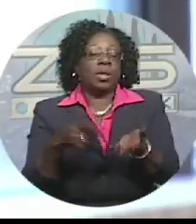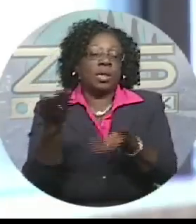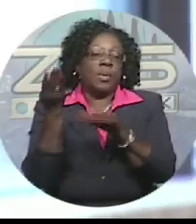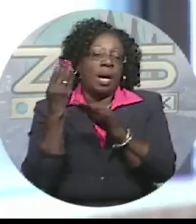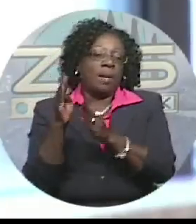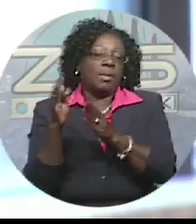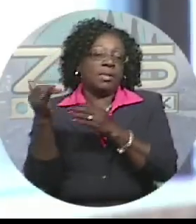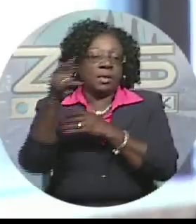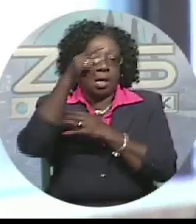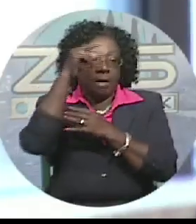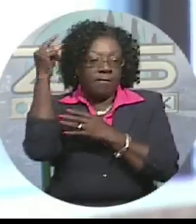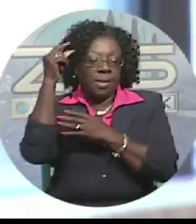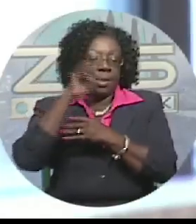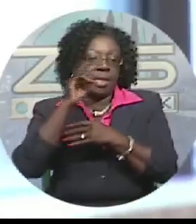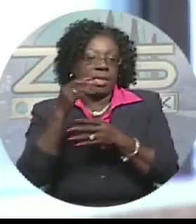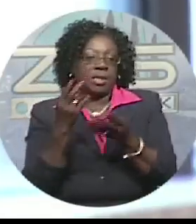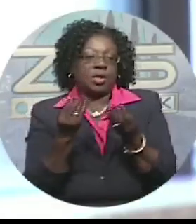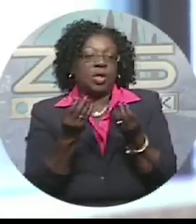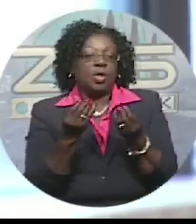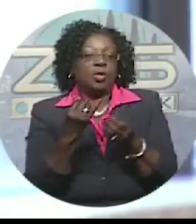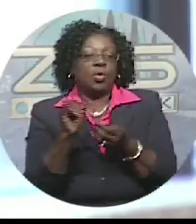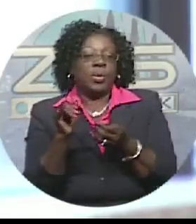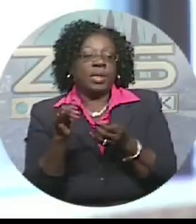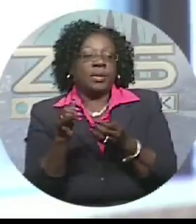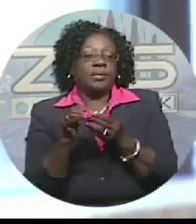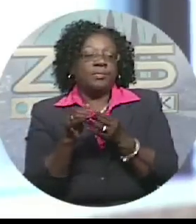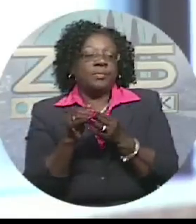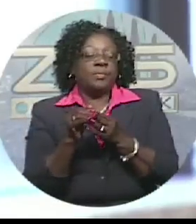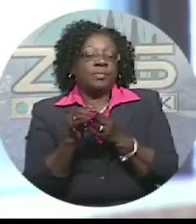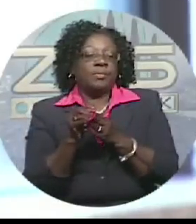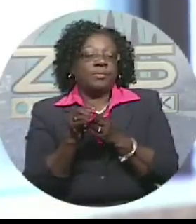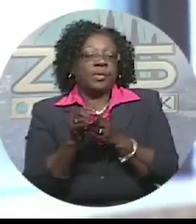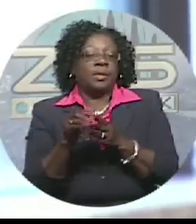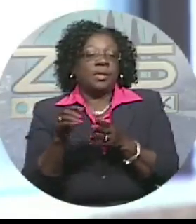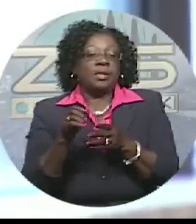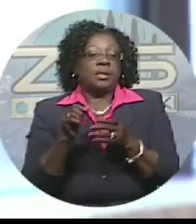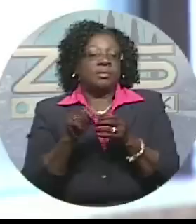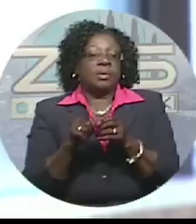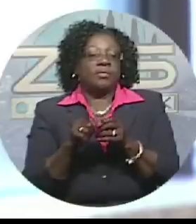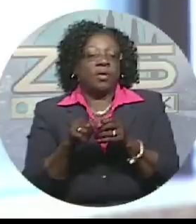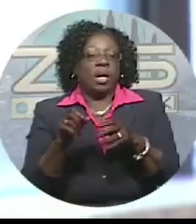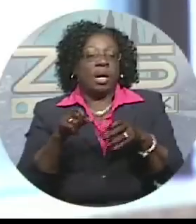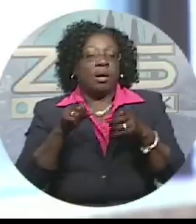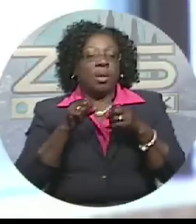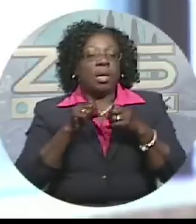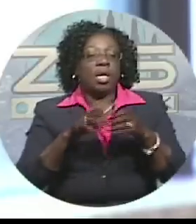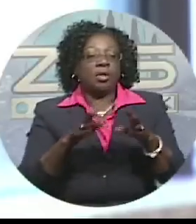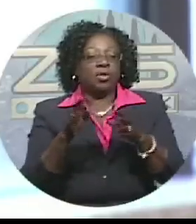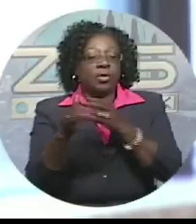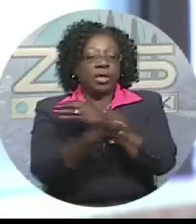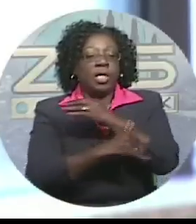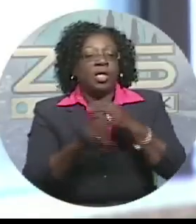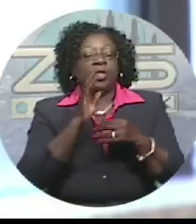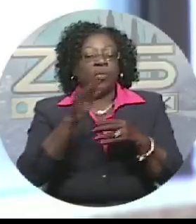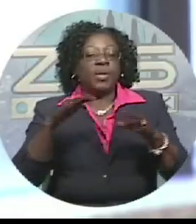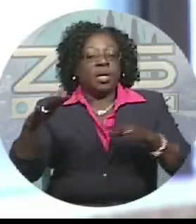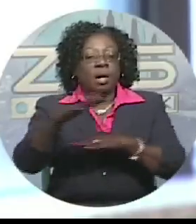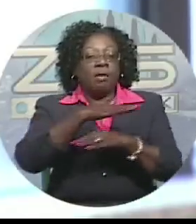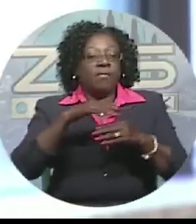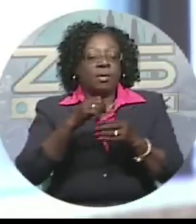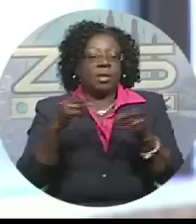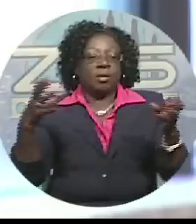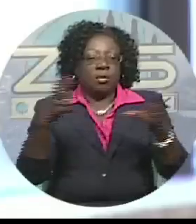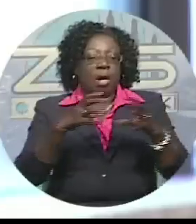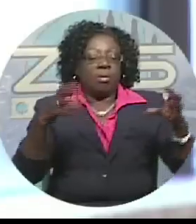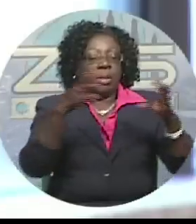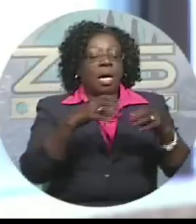is unsustainable for this, for our country to be awash with people who have no documentation being